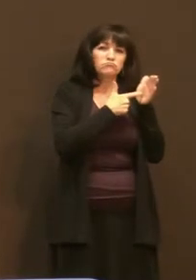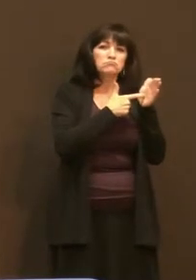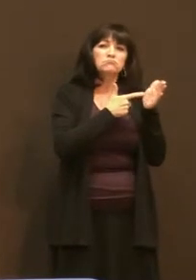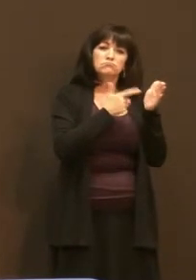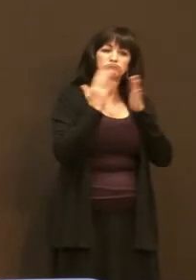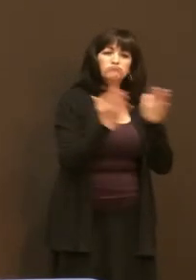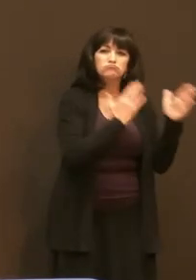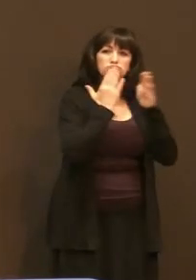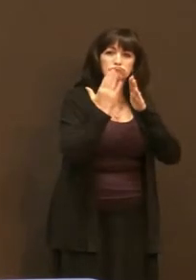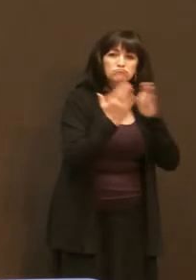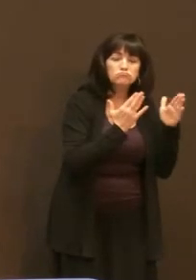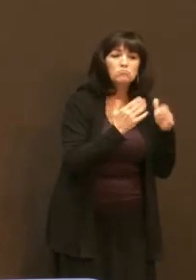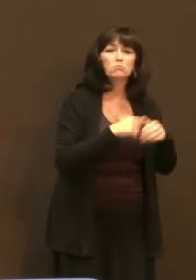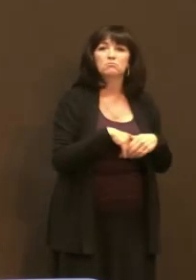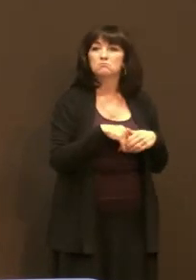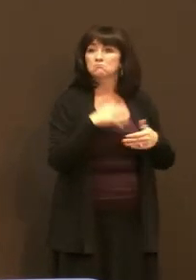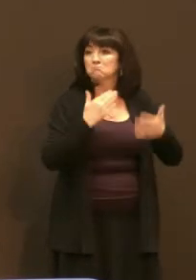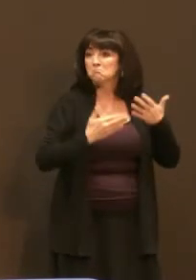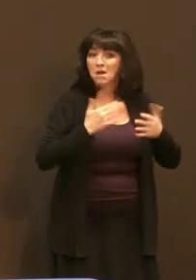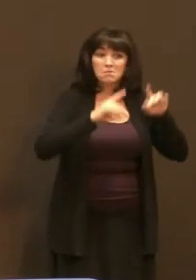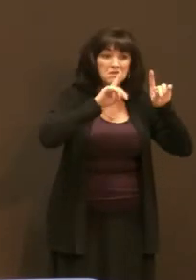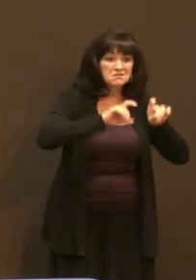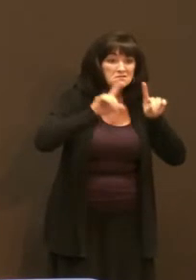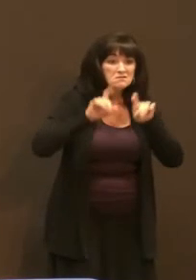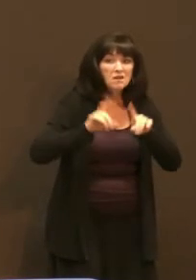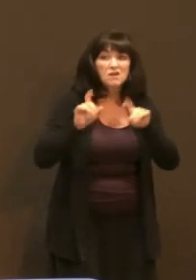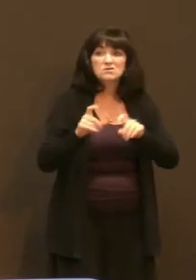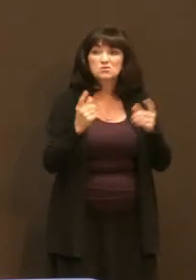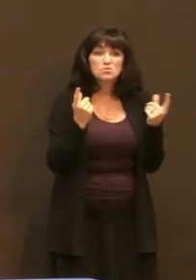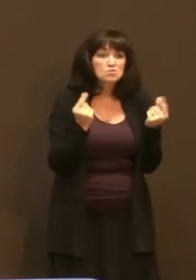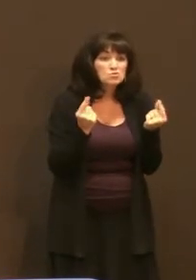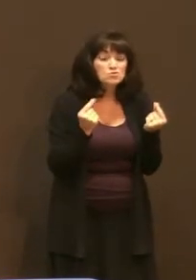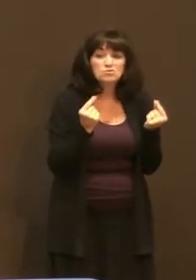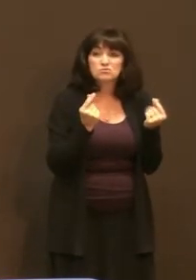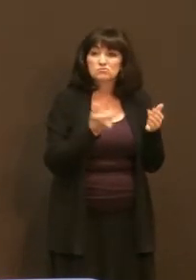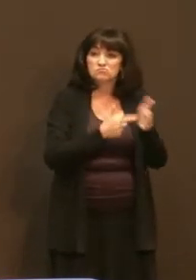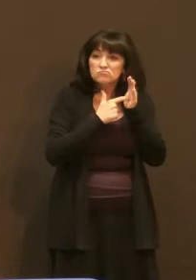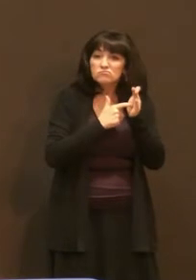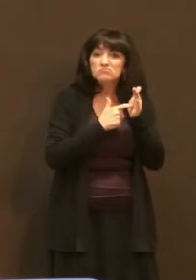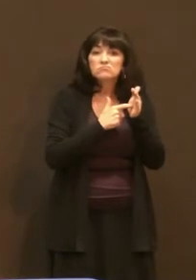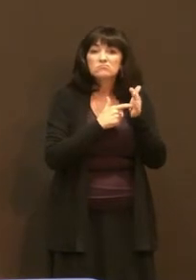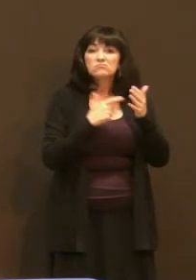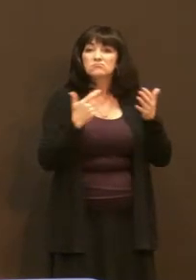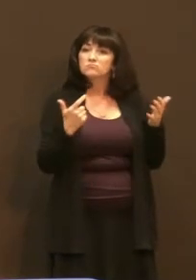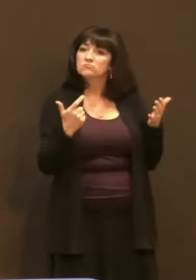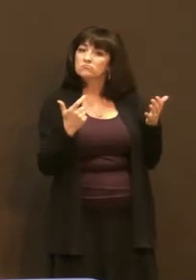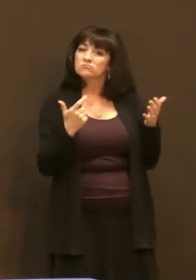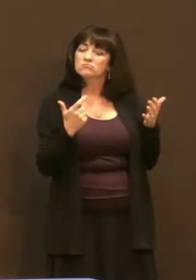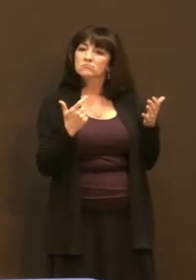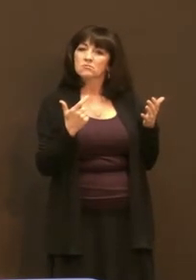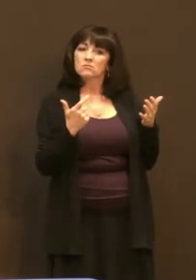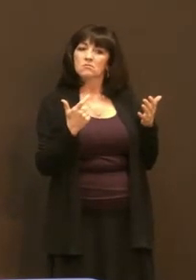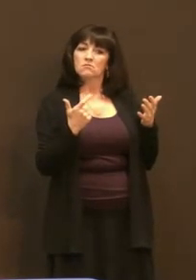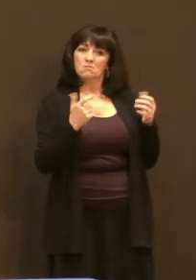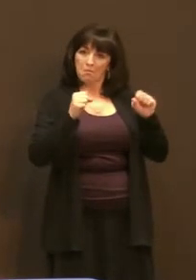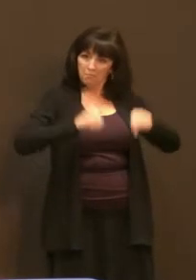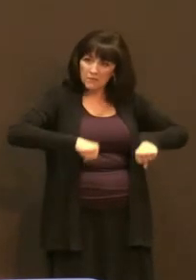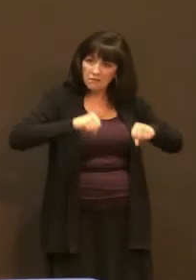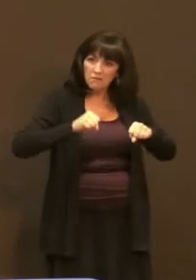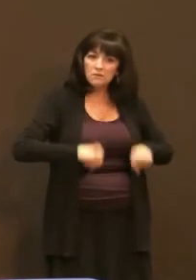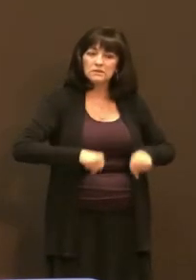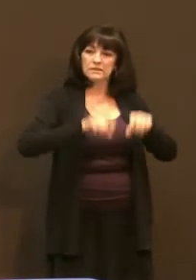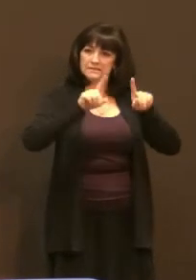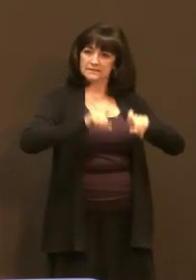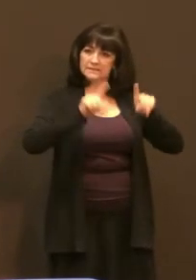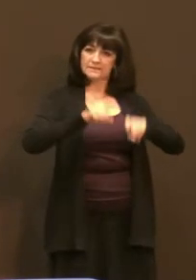What are the testing mechanisms that you need to have in place, and the testing capacity to do